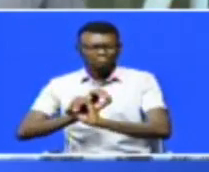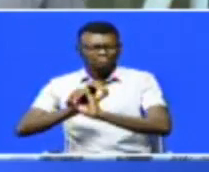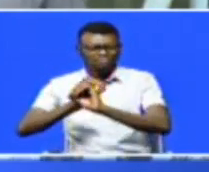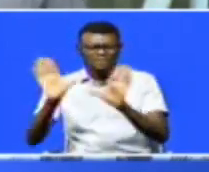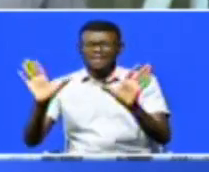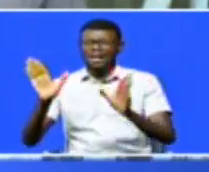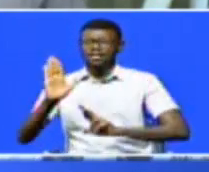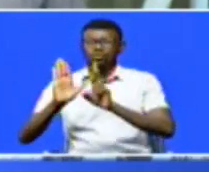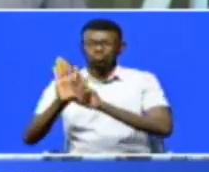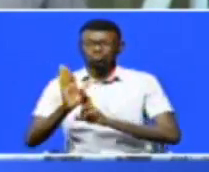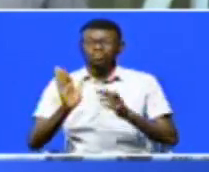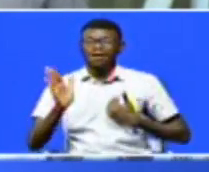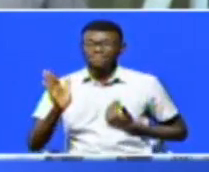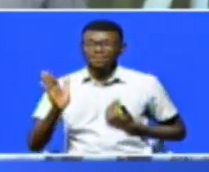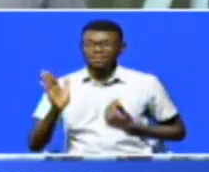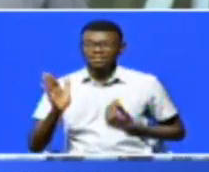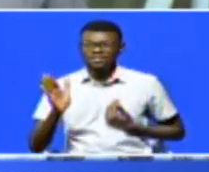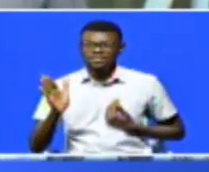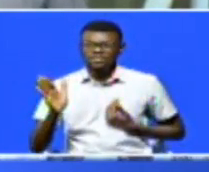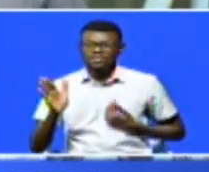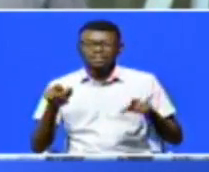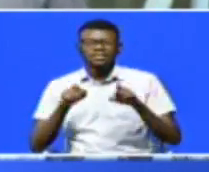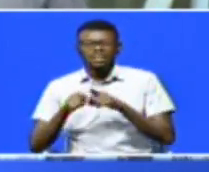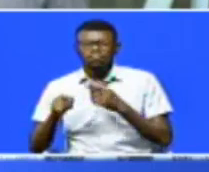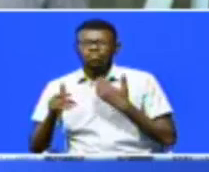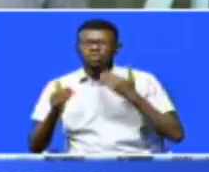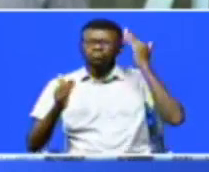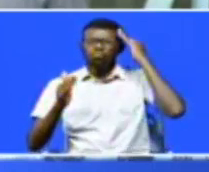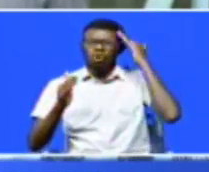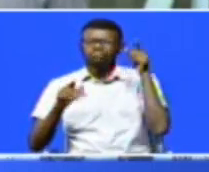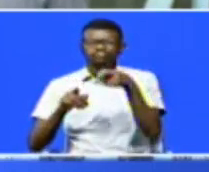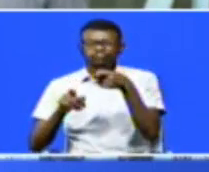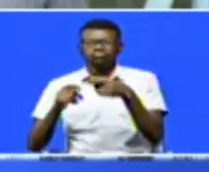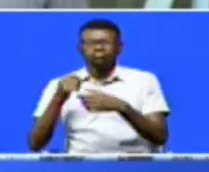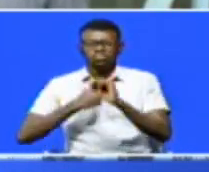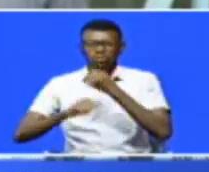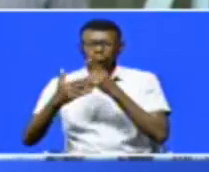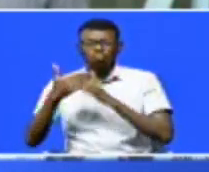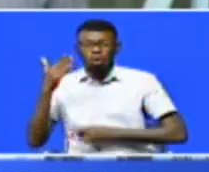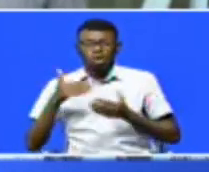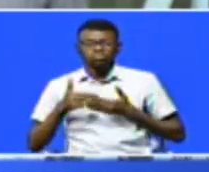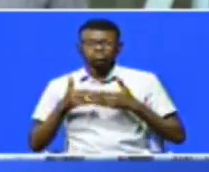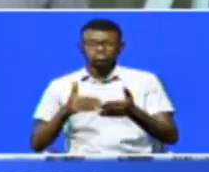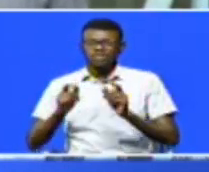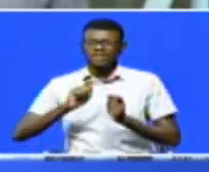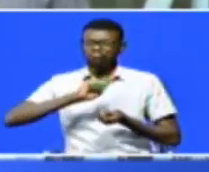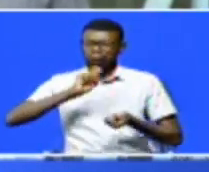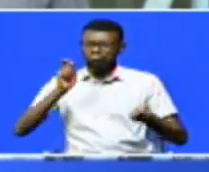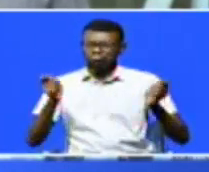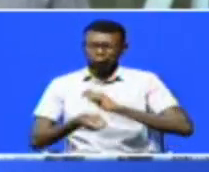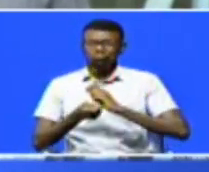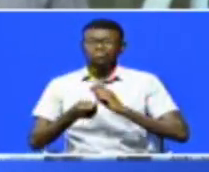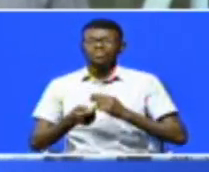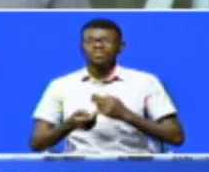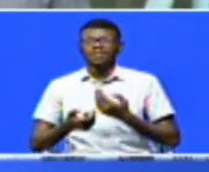reference to determine what was needed to be done to reform and revive